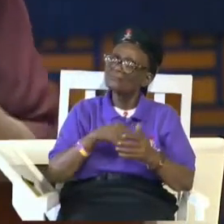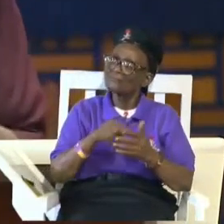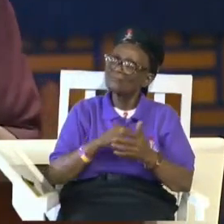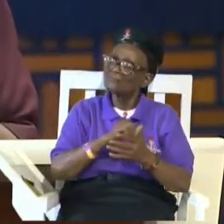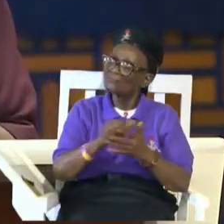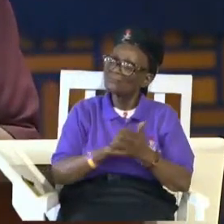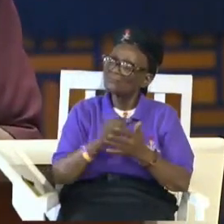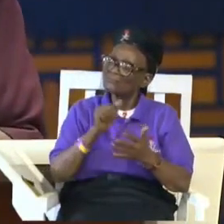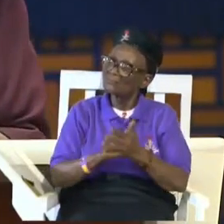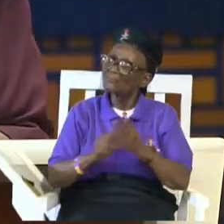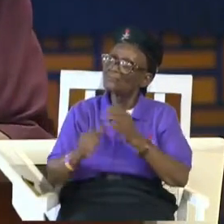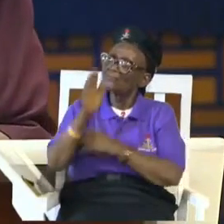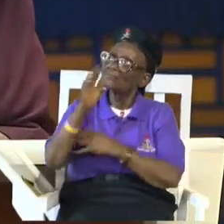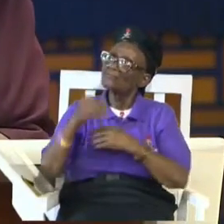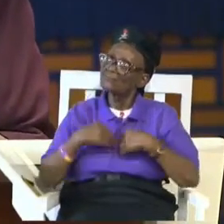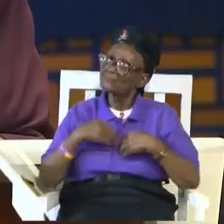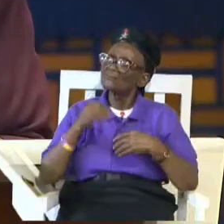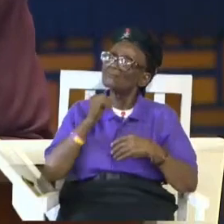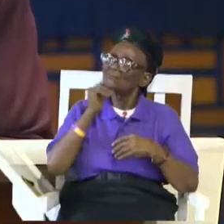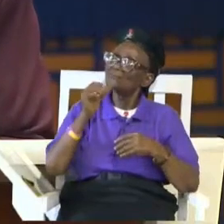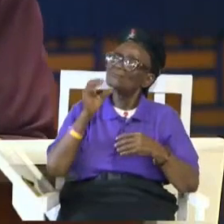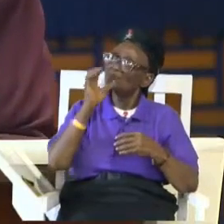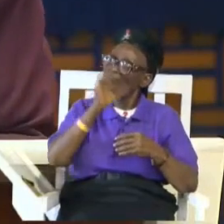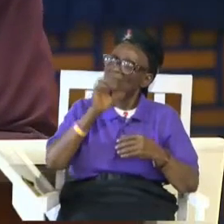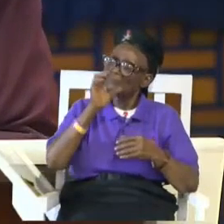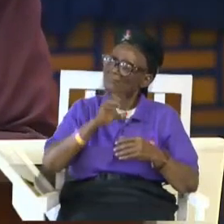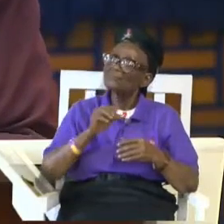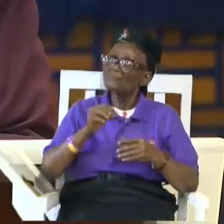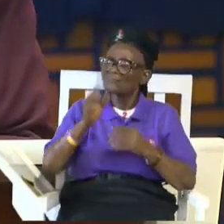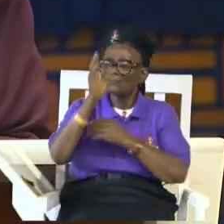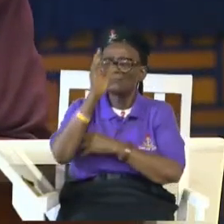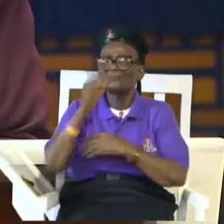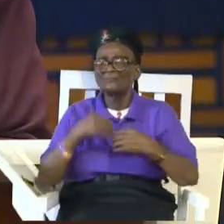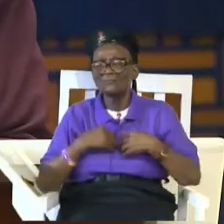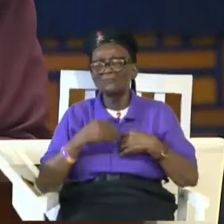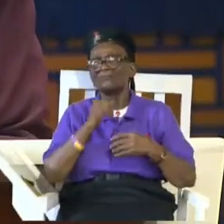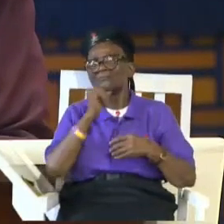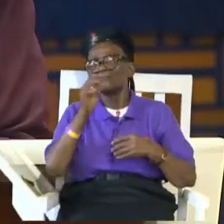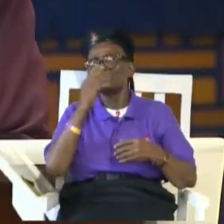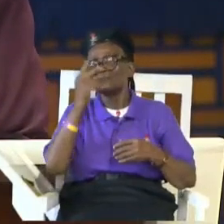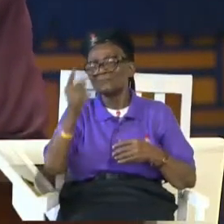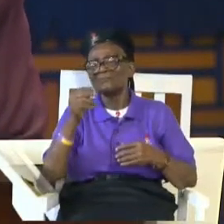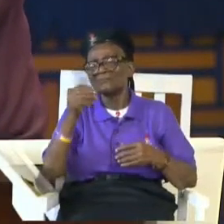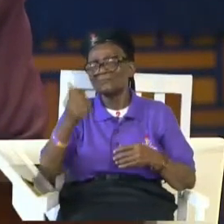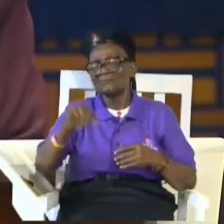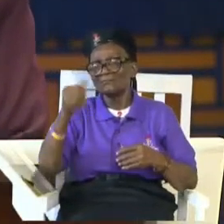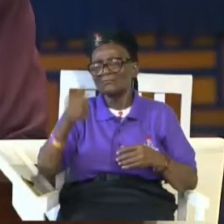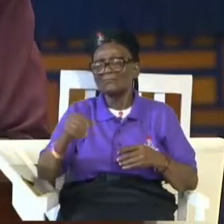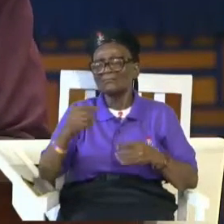He said, God has not seen any iniquity in these